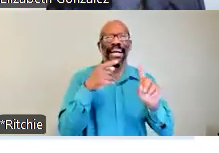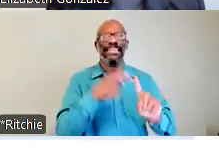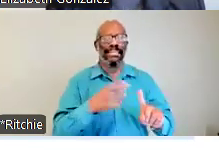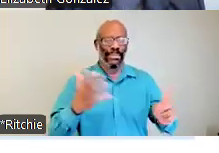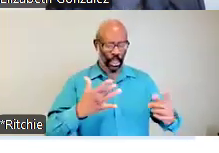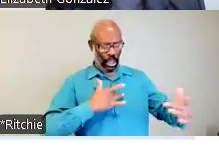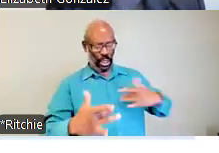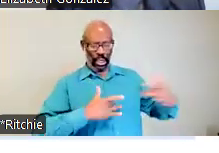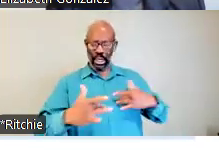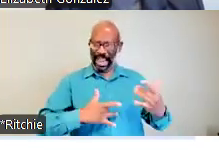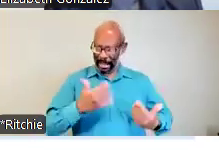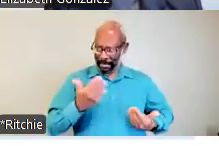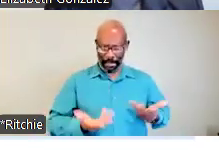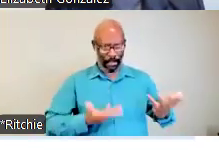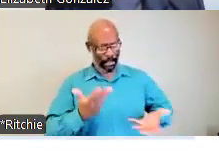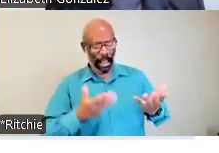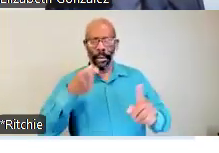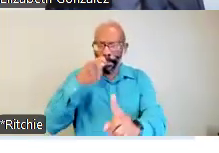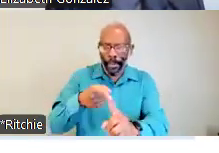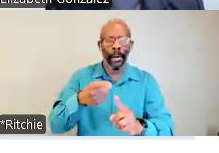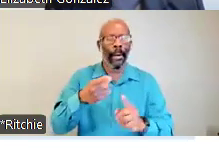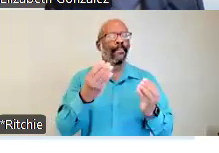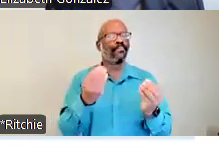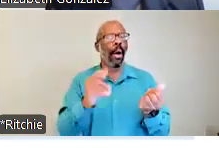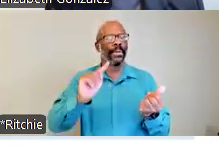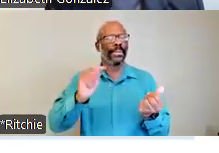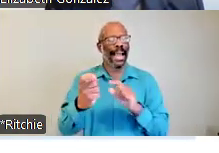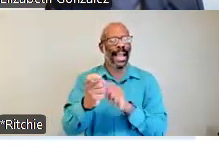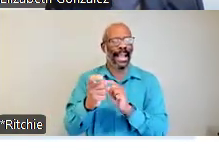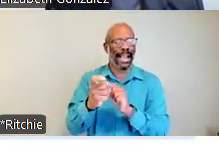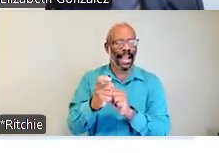figuring out how to start a homeowner's claim, homeowner insurance claim.